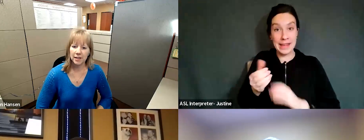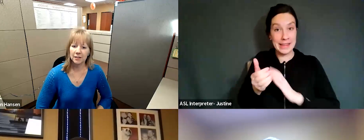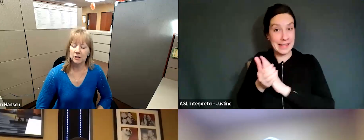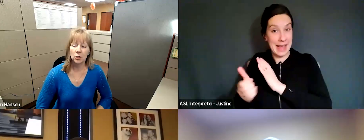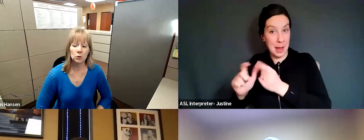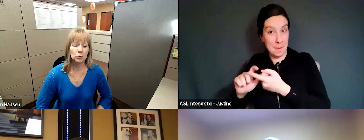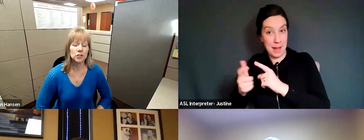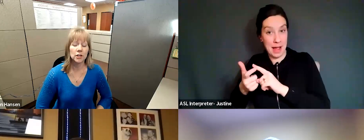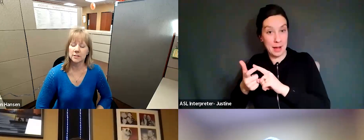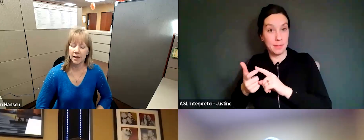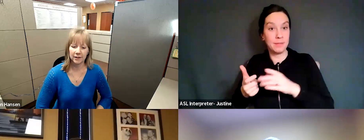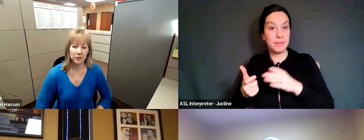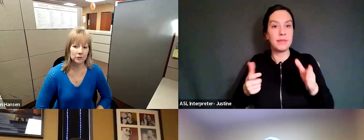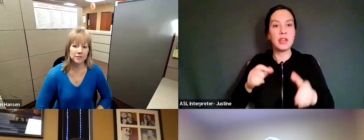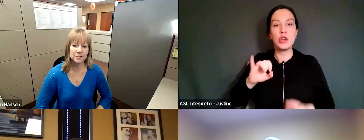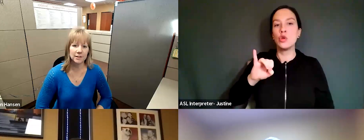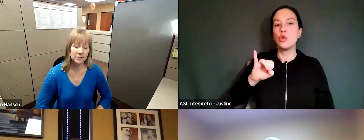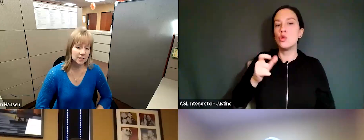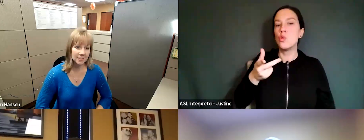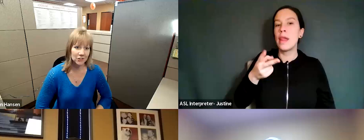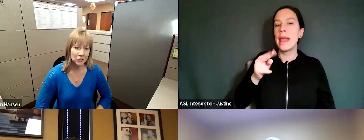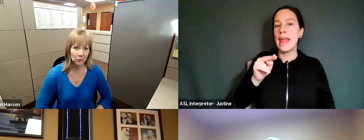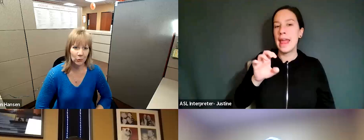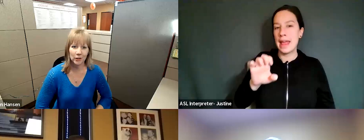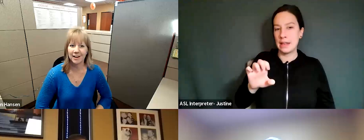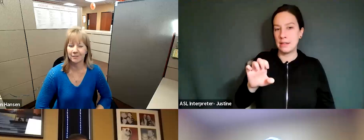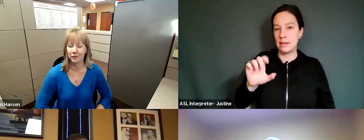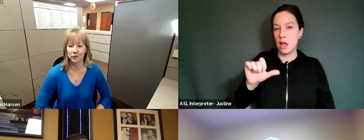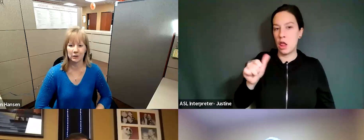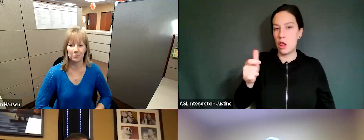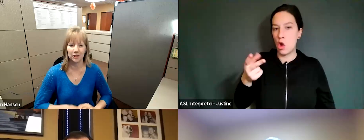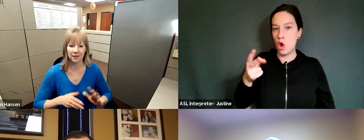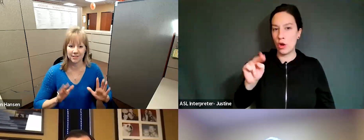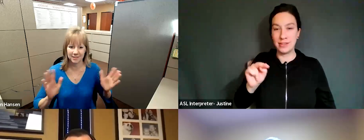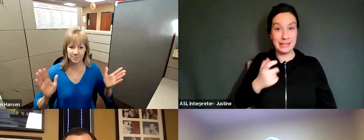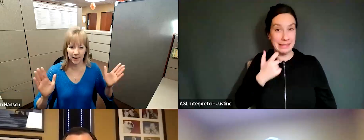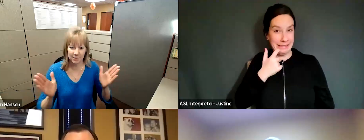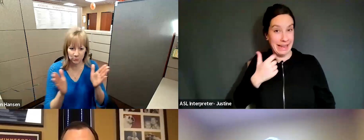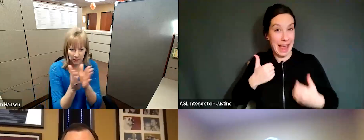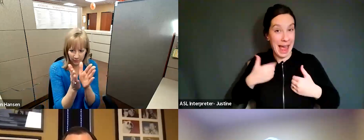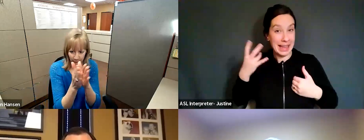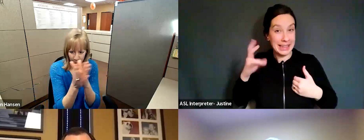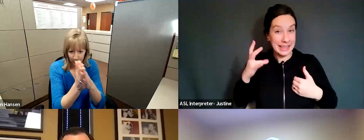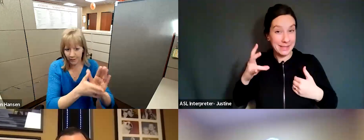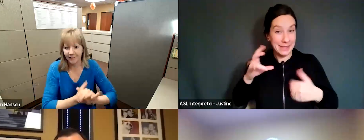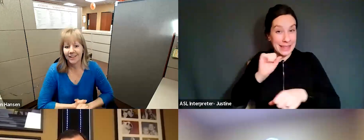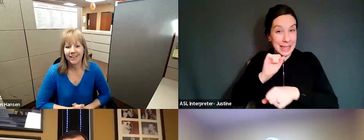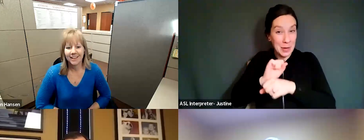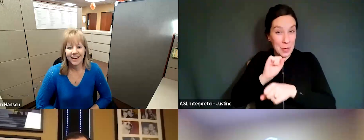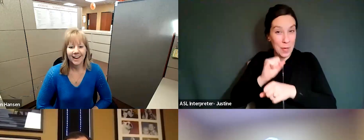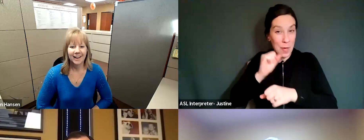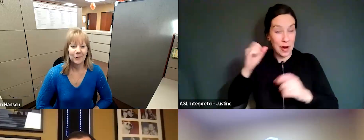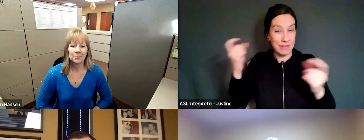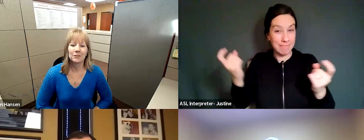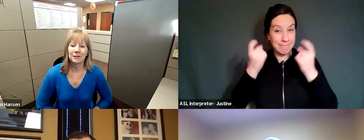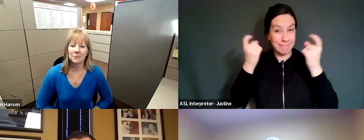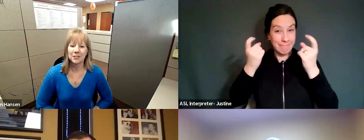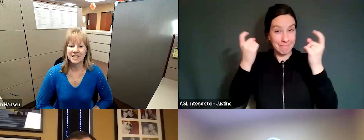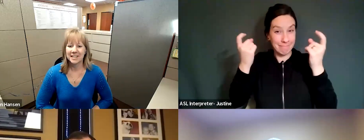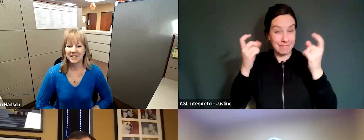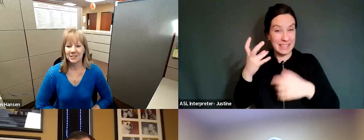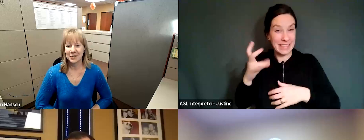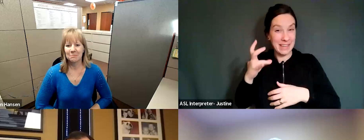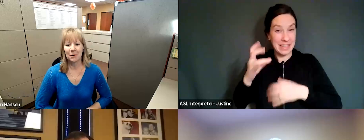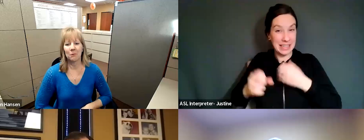of training, who just had her 17-year work anniversary with us this past week, will provide